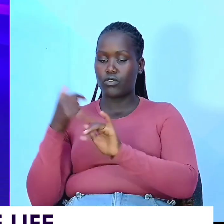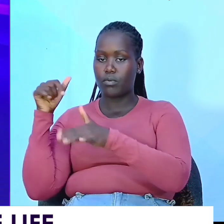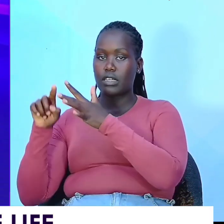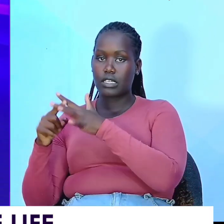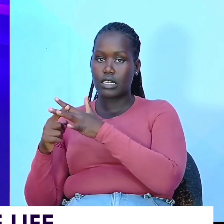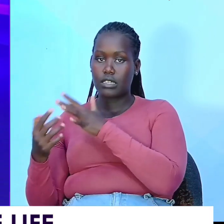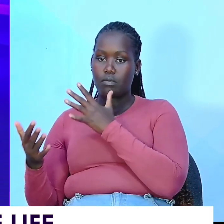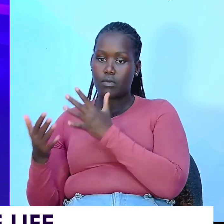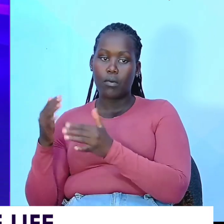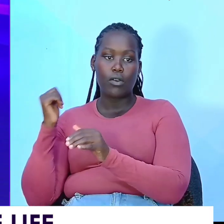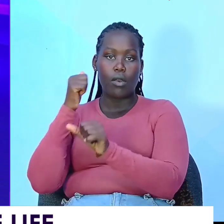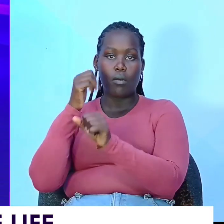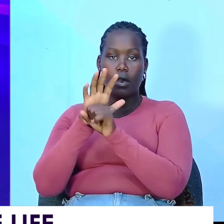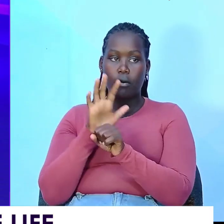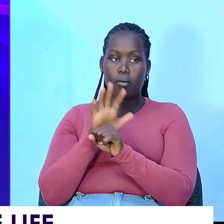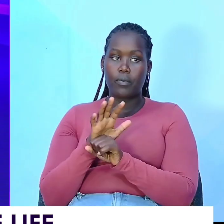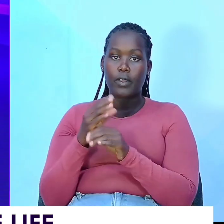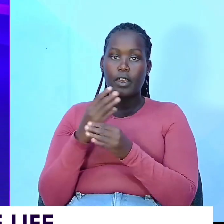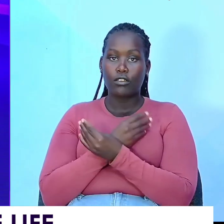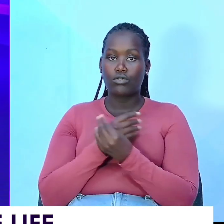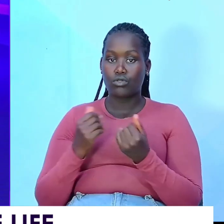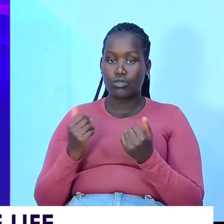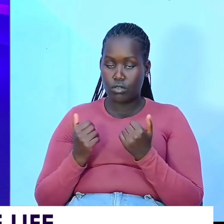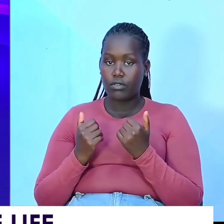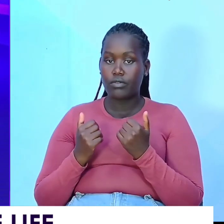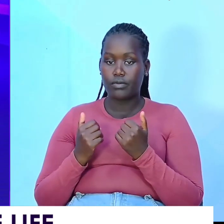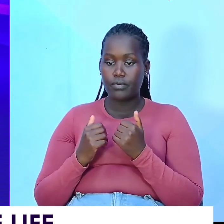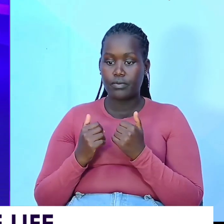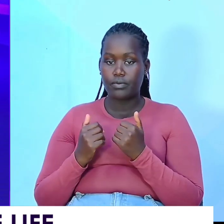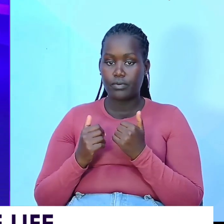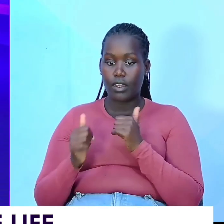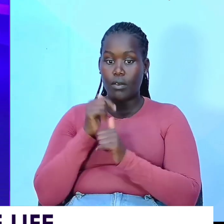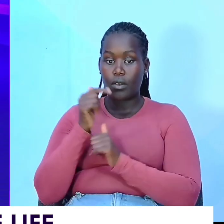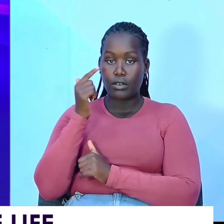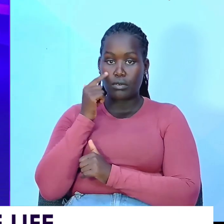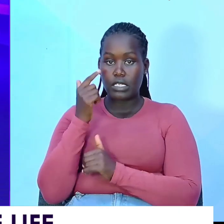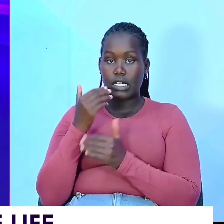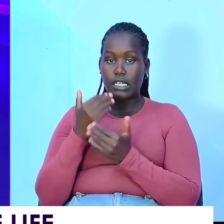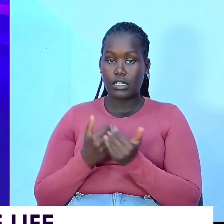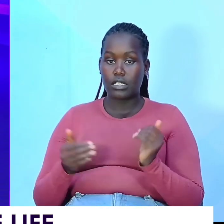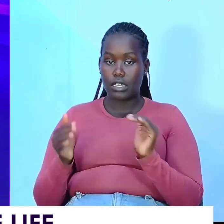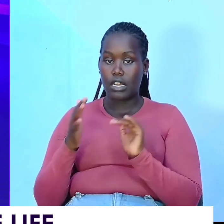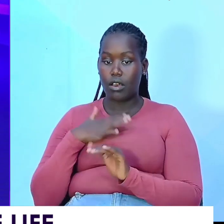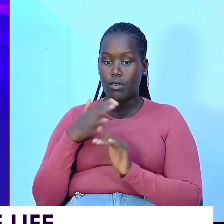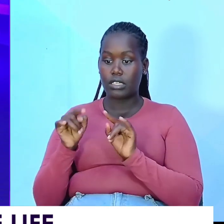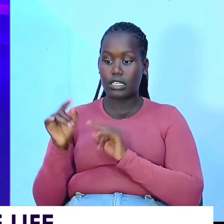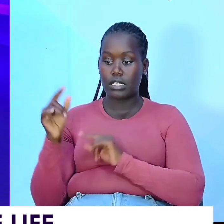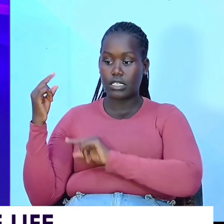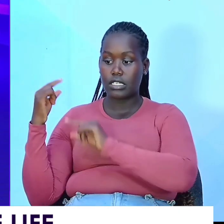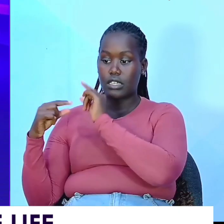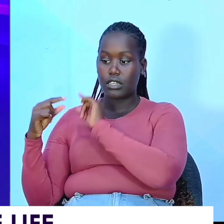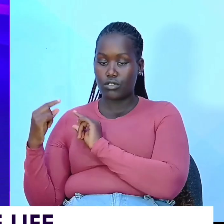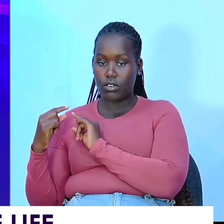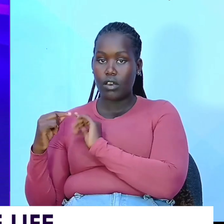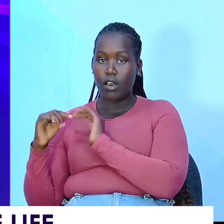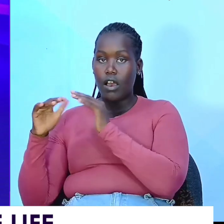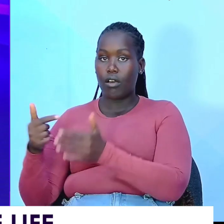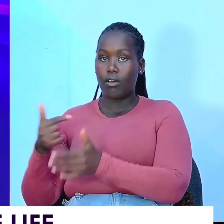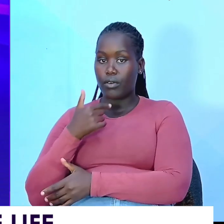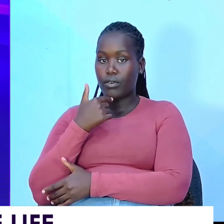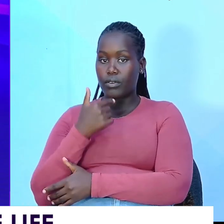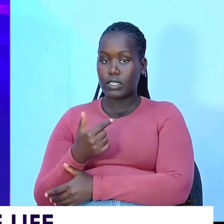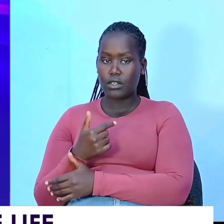to deal with some of these problems that we see in our children in this generation. Yes, yeah. It's a peculiar generation, like you say, because we see